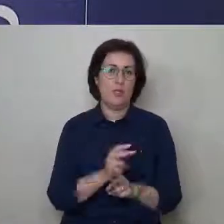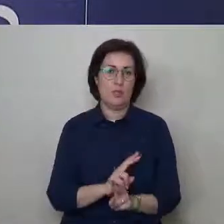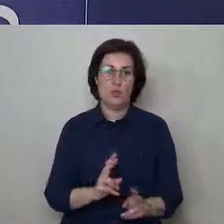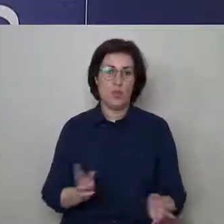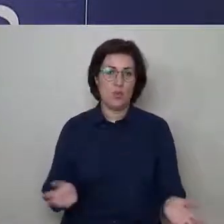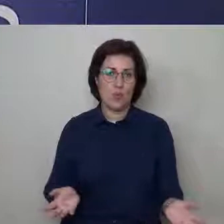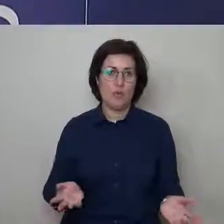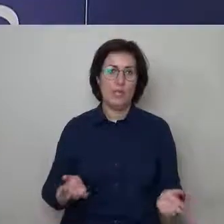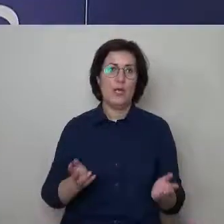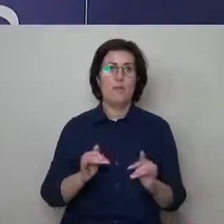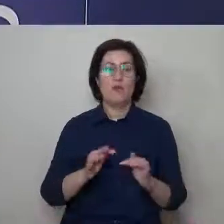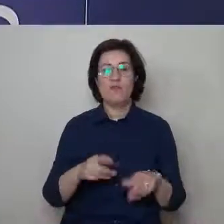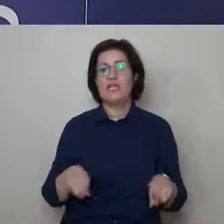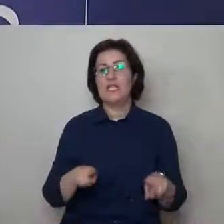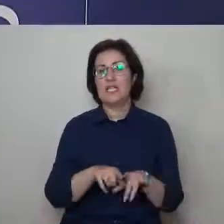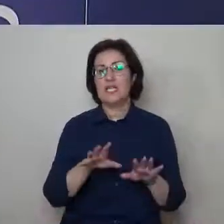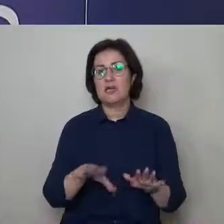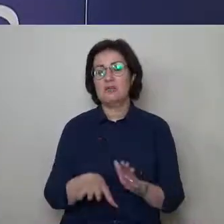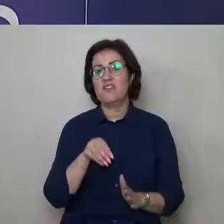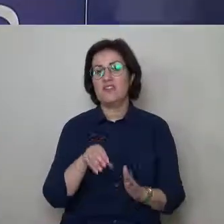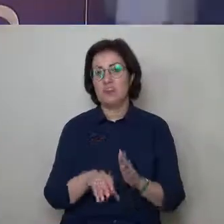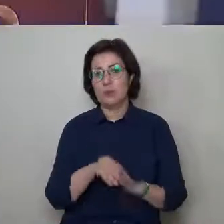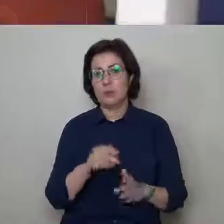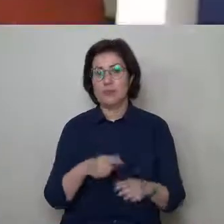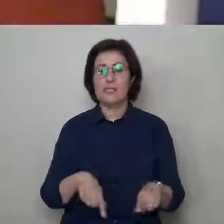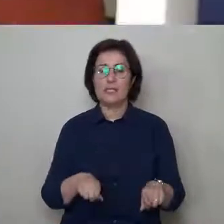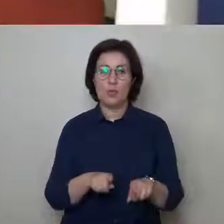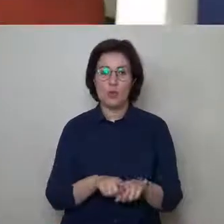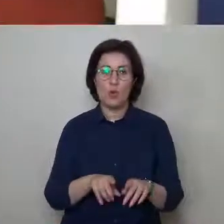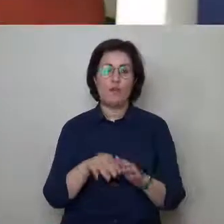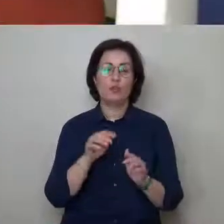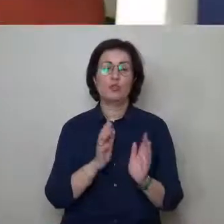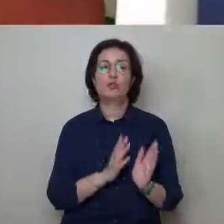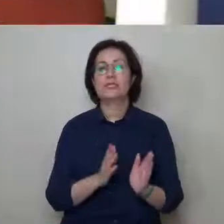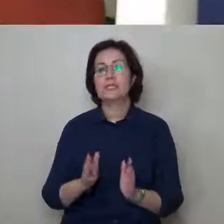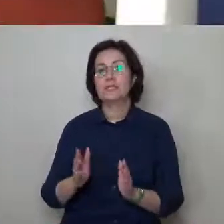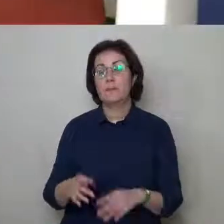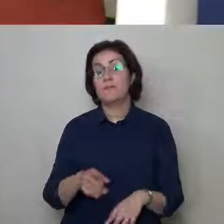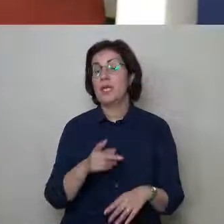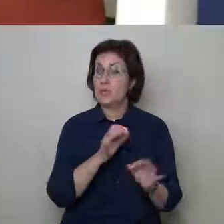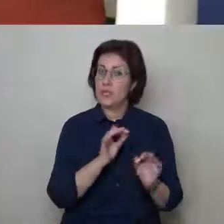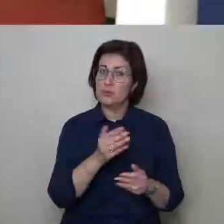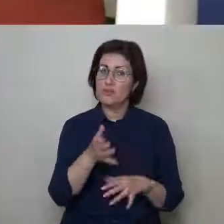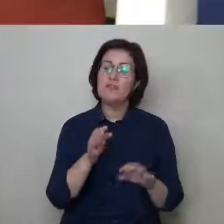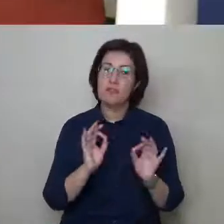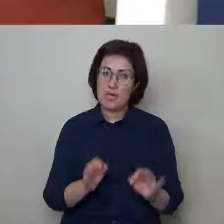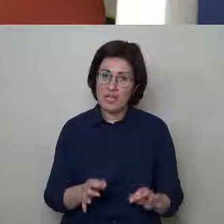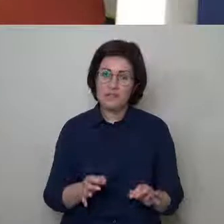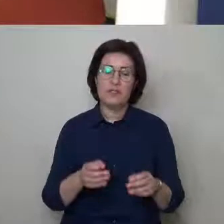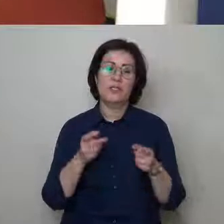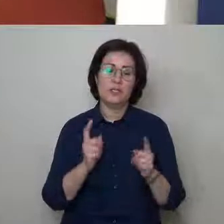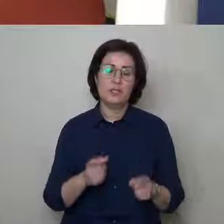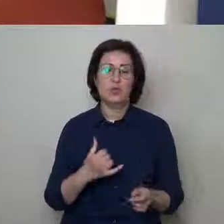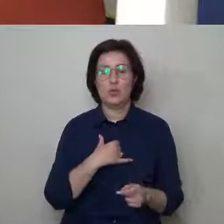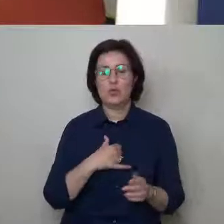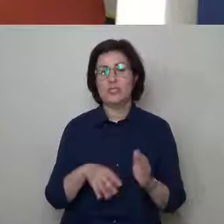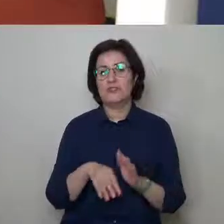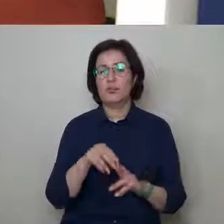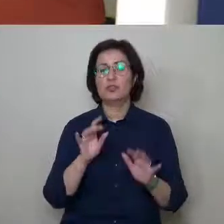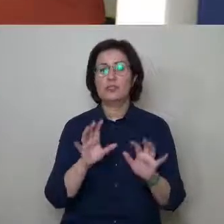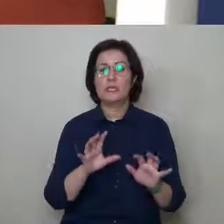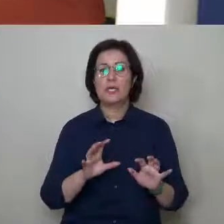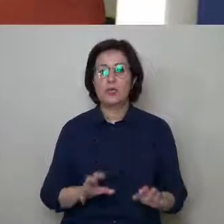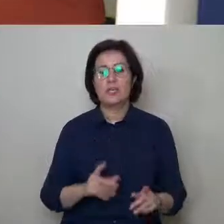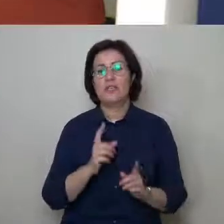the BECs, nobody has such experience to conduct such local election. You're right, because